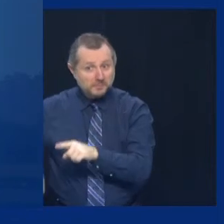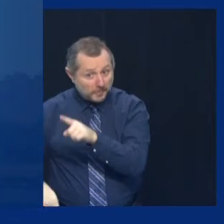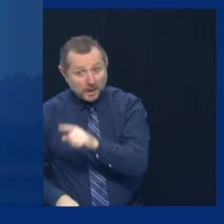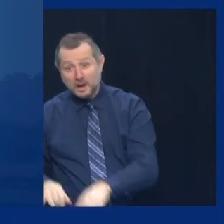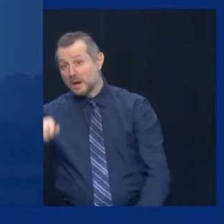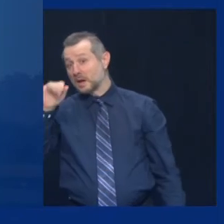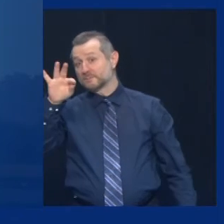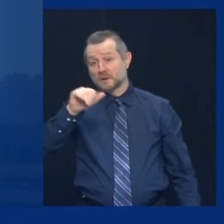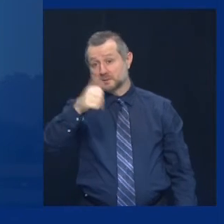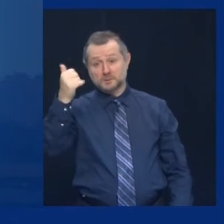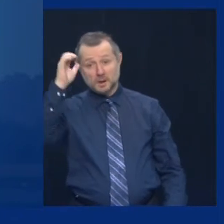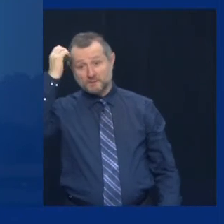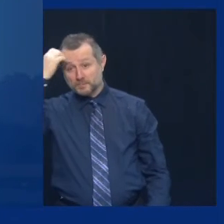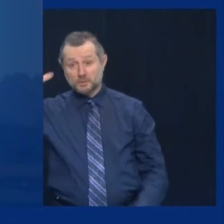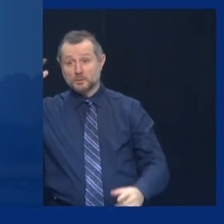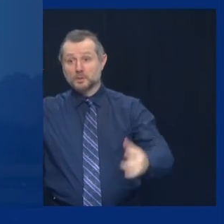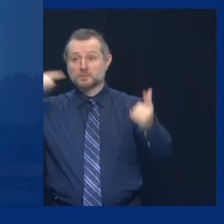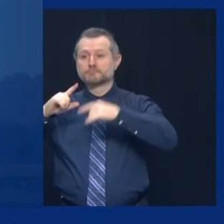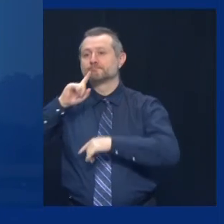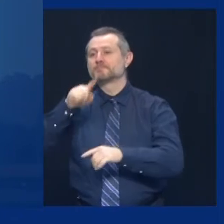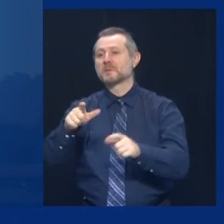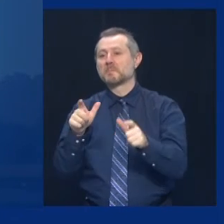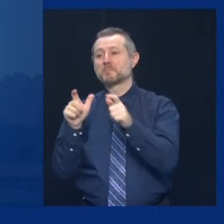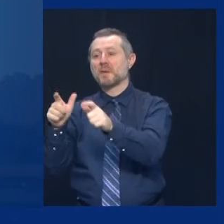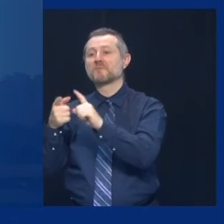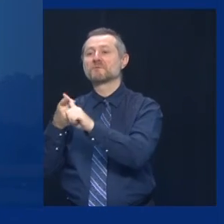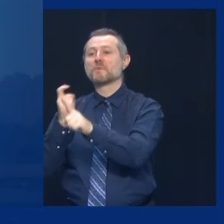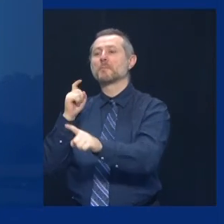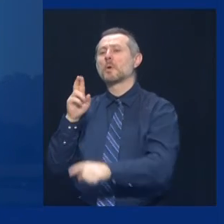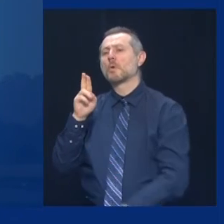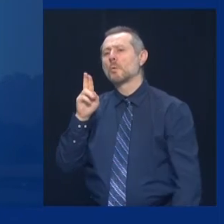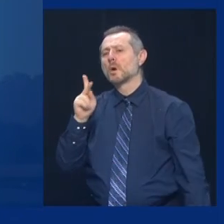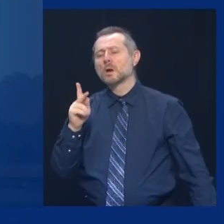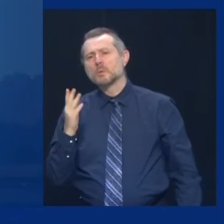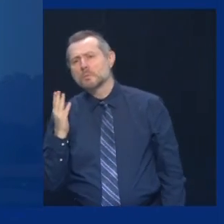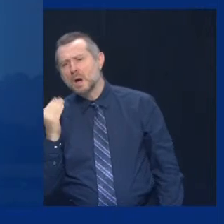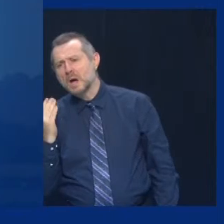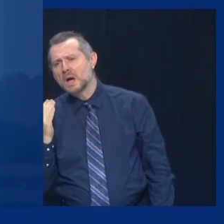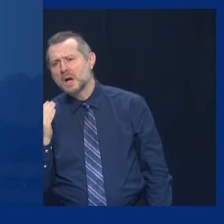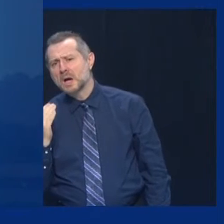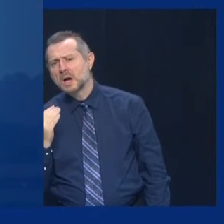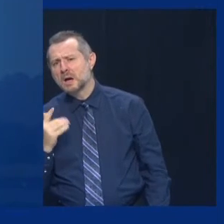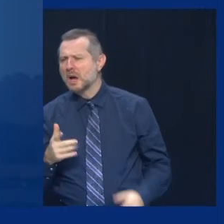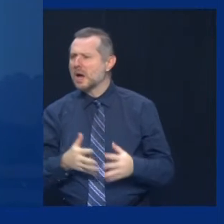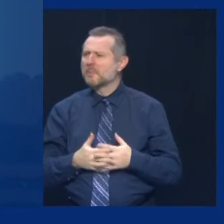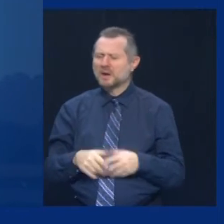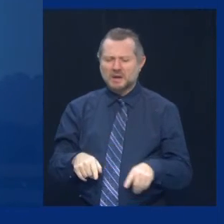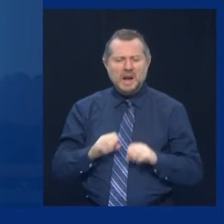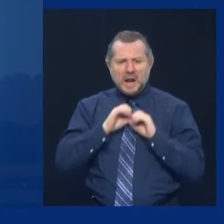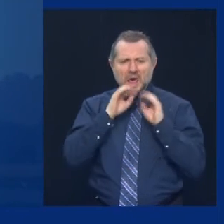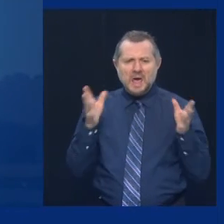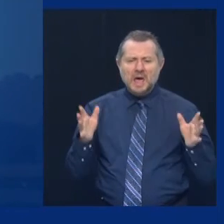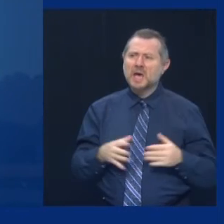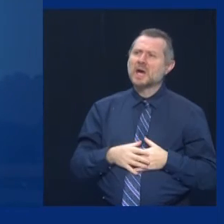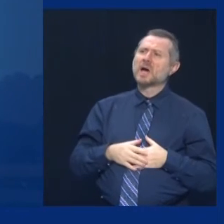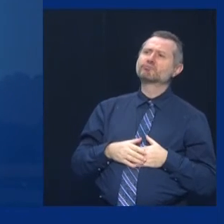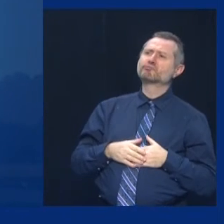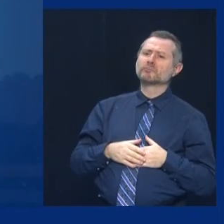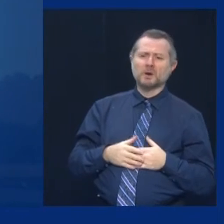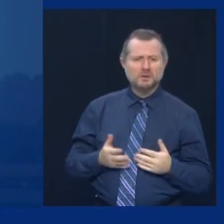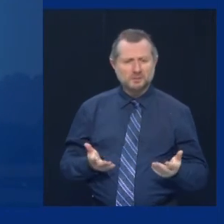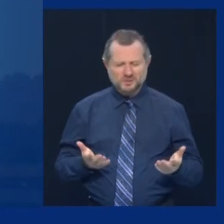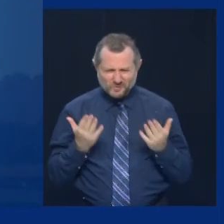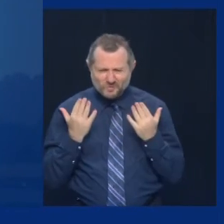they're banning travel, why are we doing nothing? Why are we doing